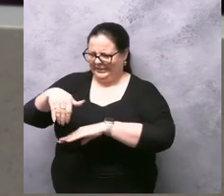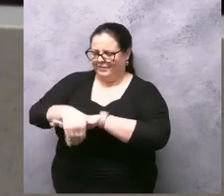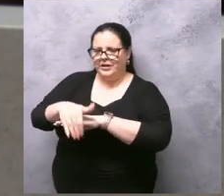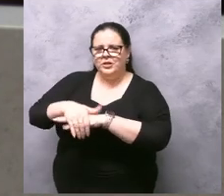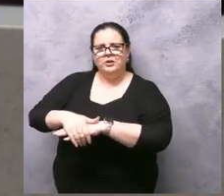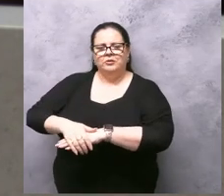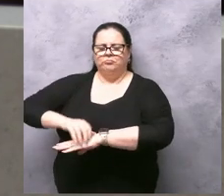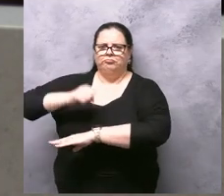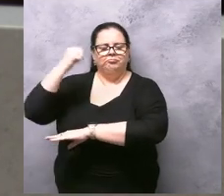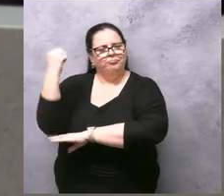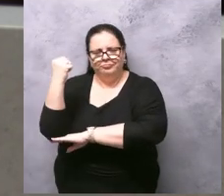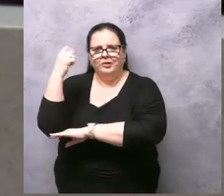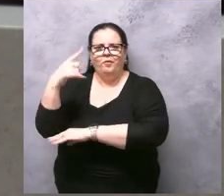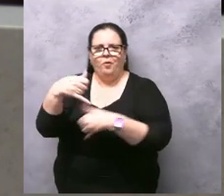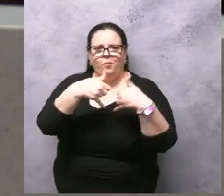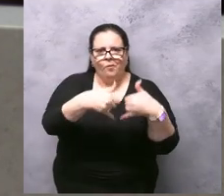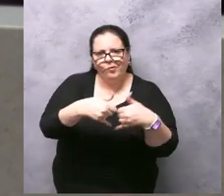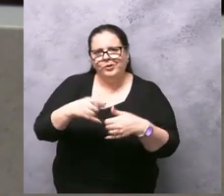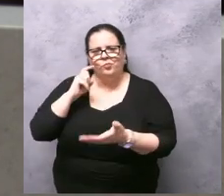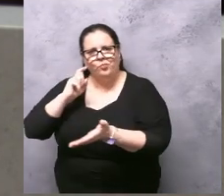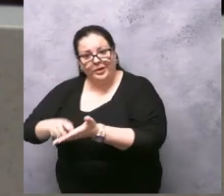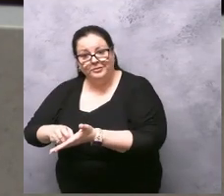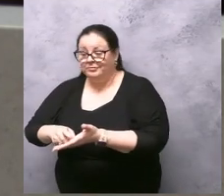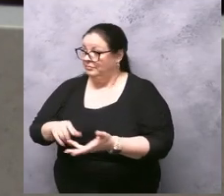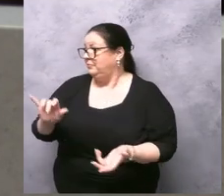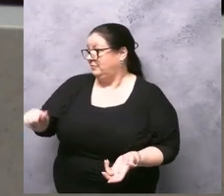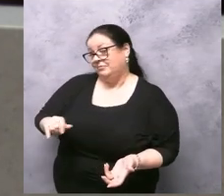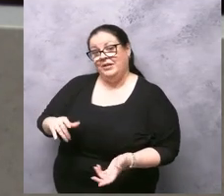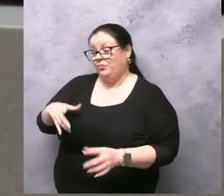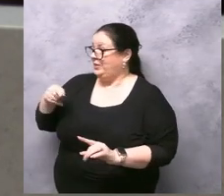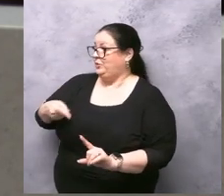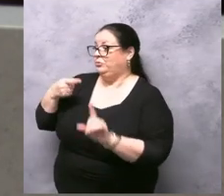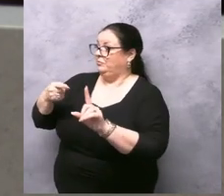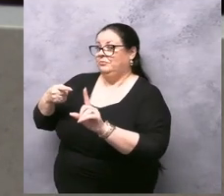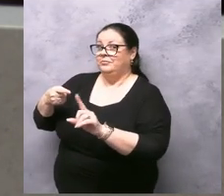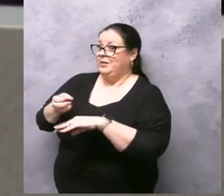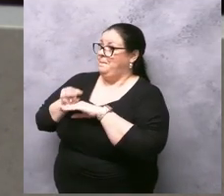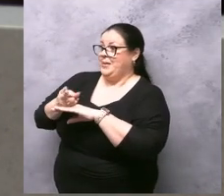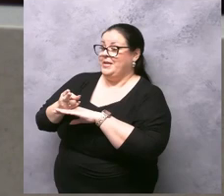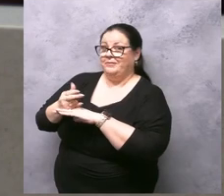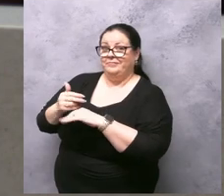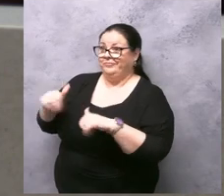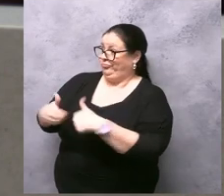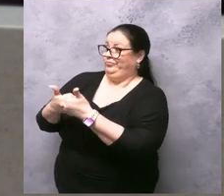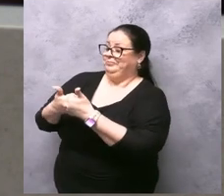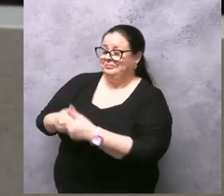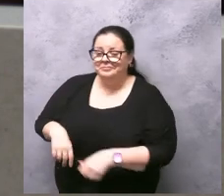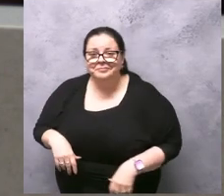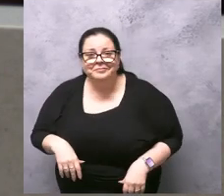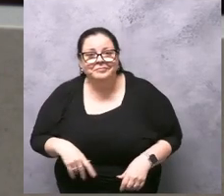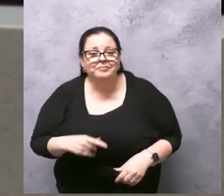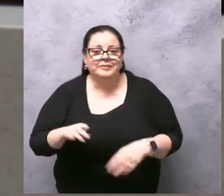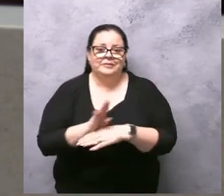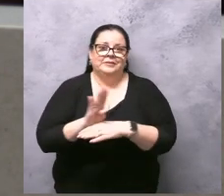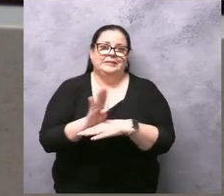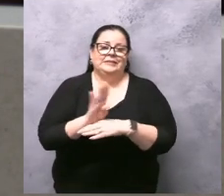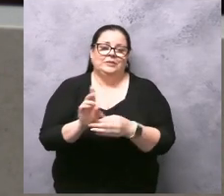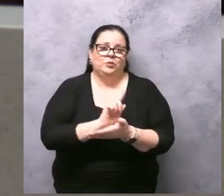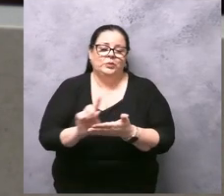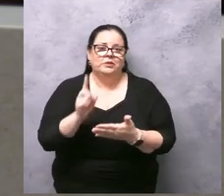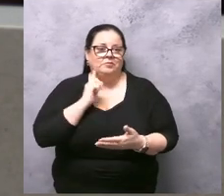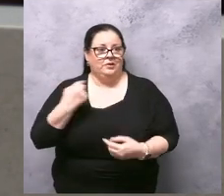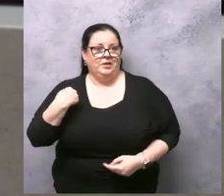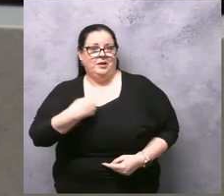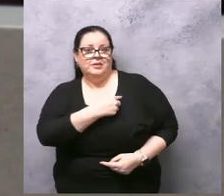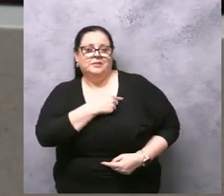awards and recognition. Scott, that's a record we need to shoot to break at some point. It's been a pretty busy week for trustees